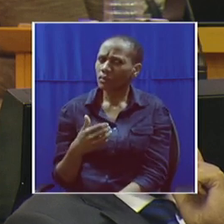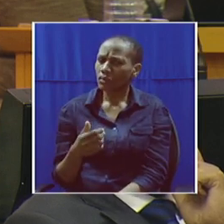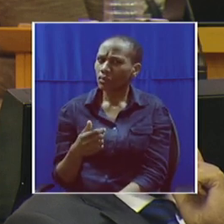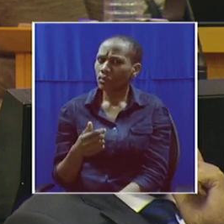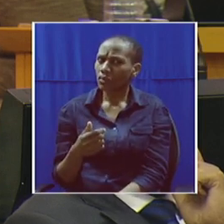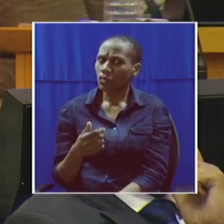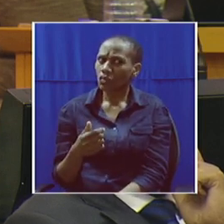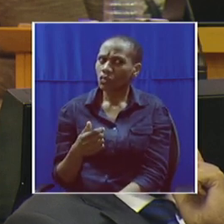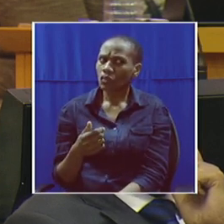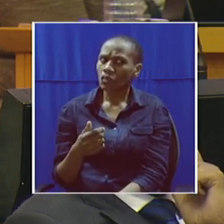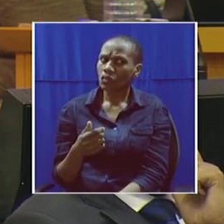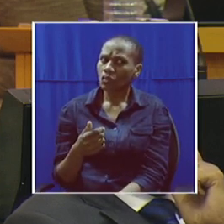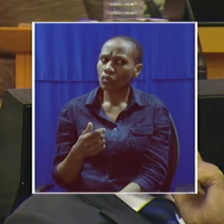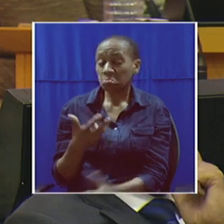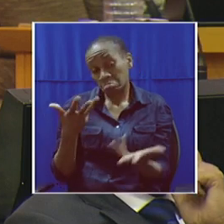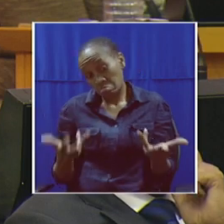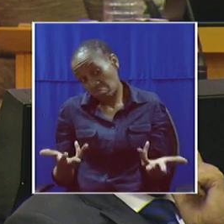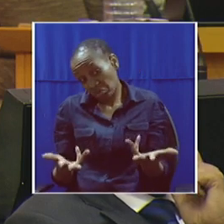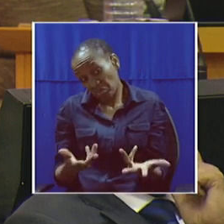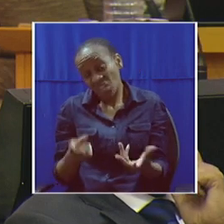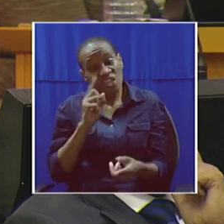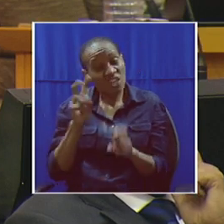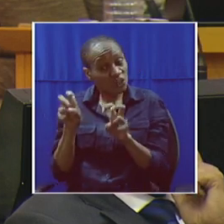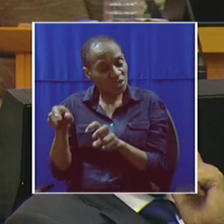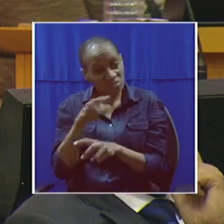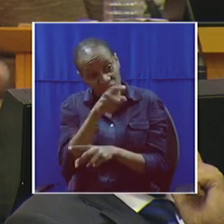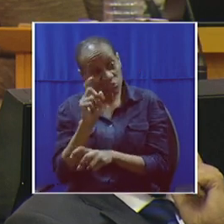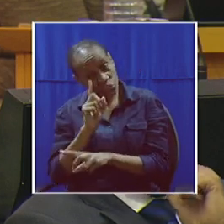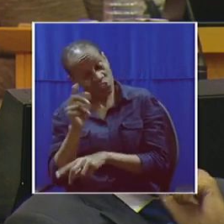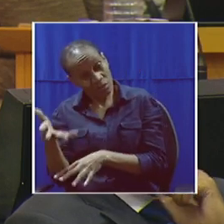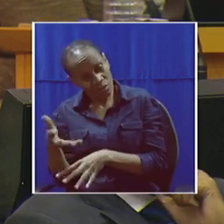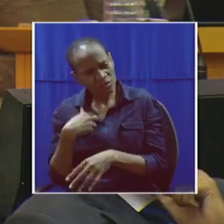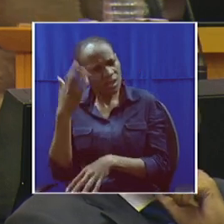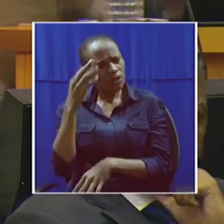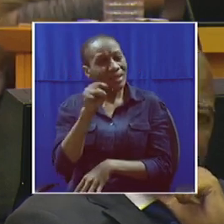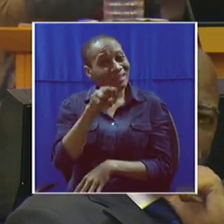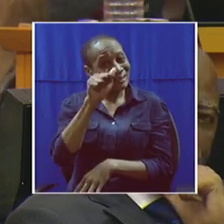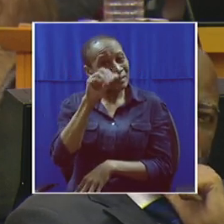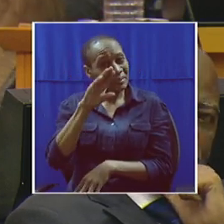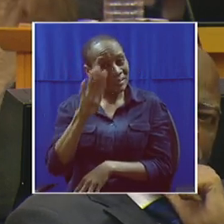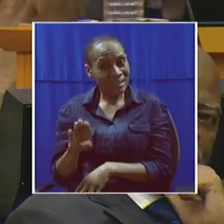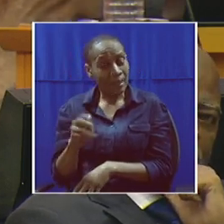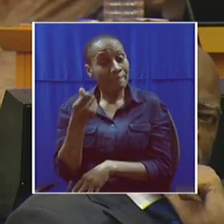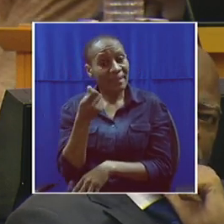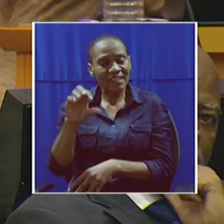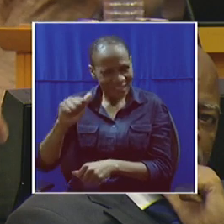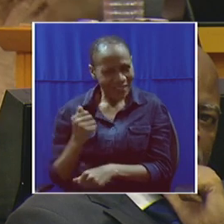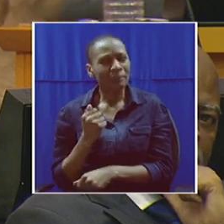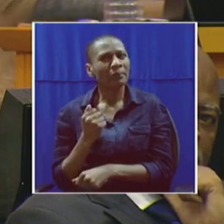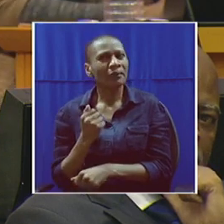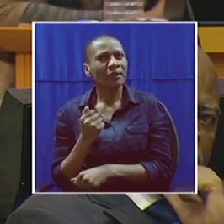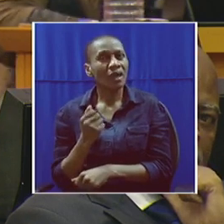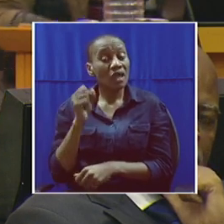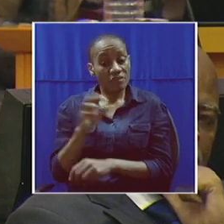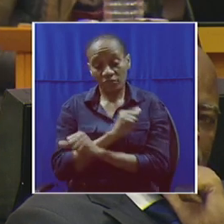would you um care to look into this issue because we understand sabc collects the royalties and holds them and it is not being paid